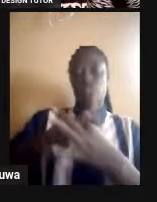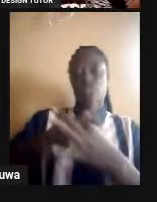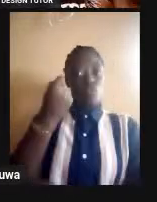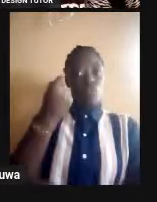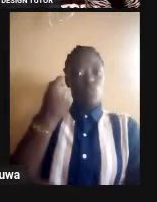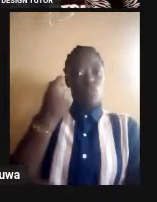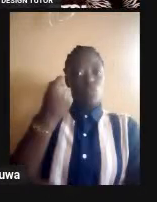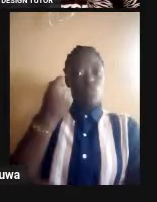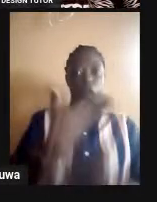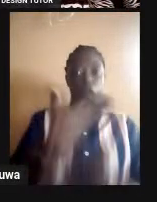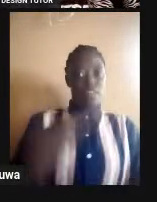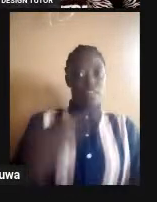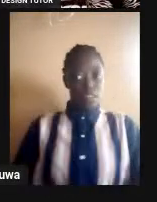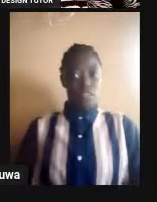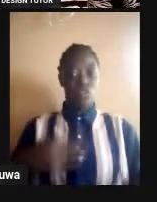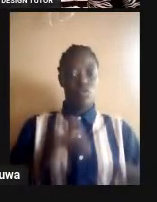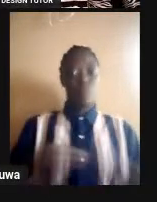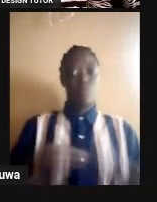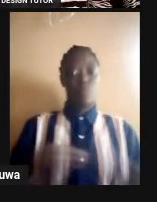for now, let's move to the next slide.